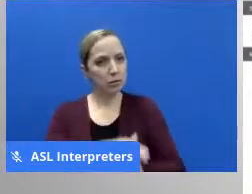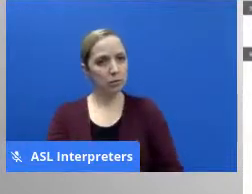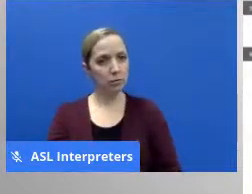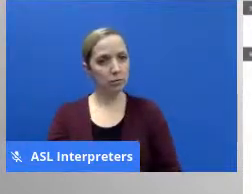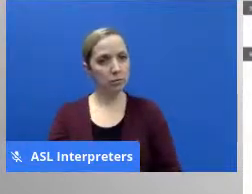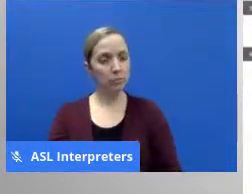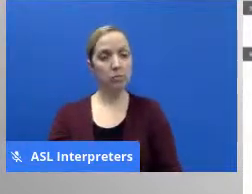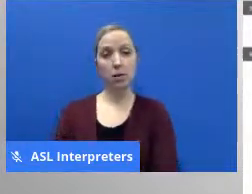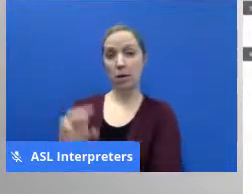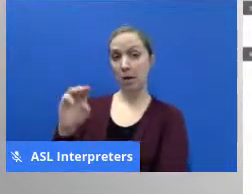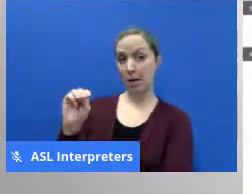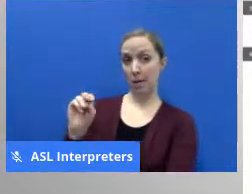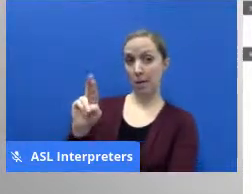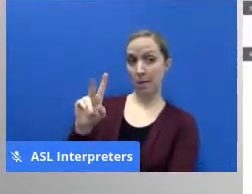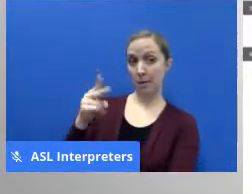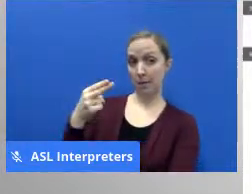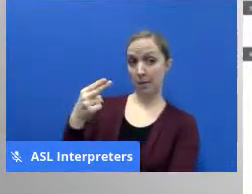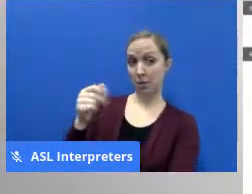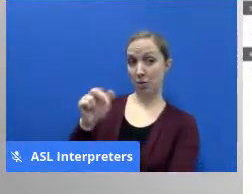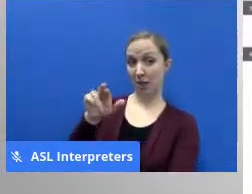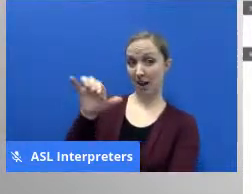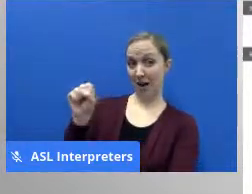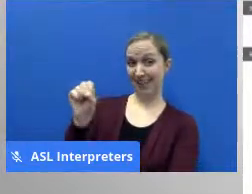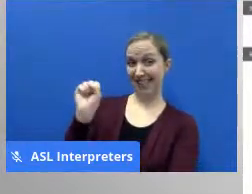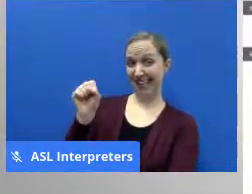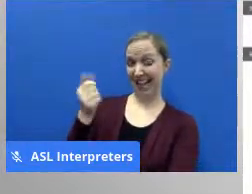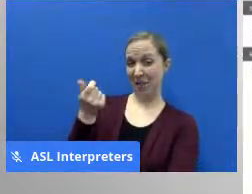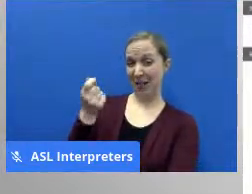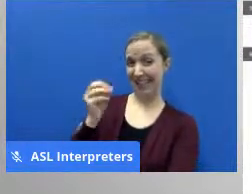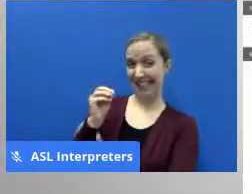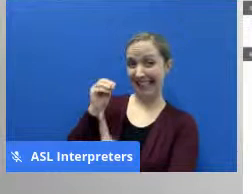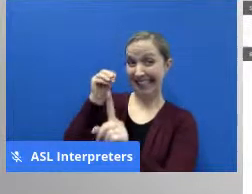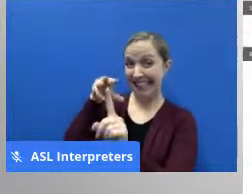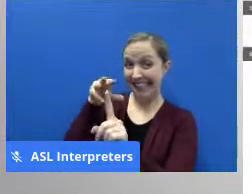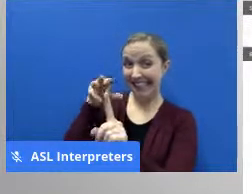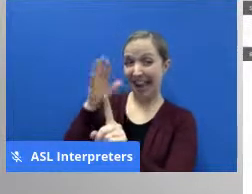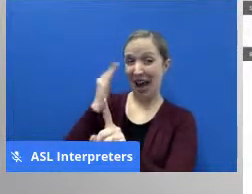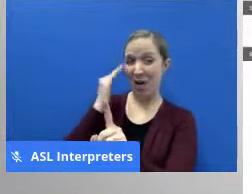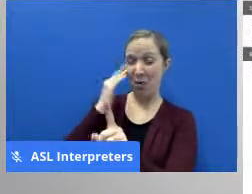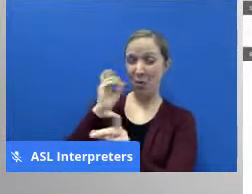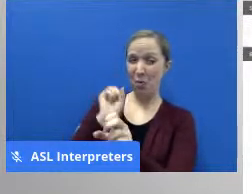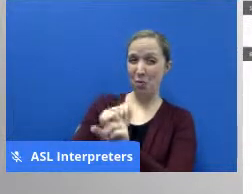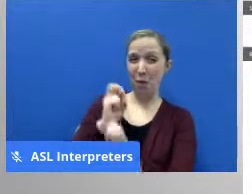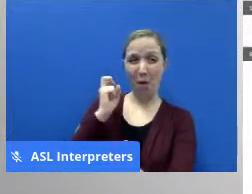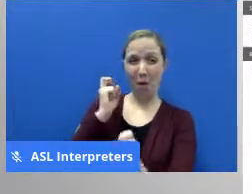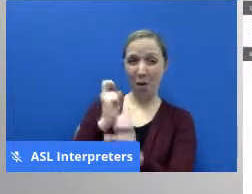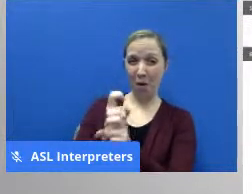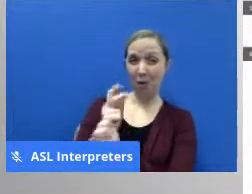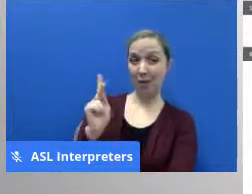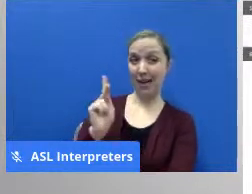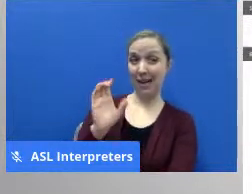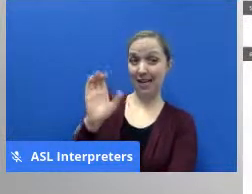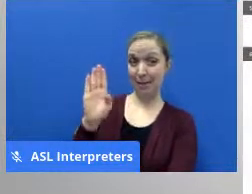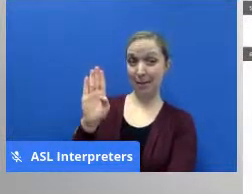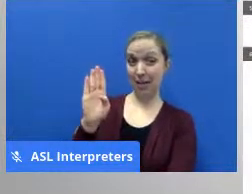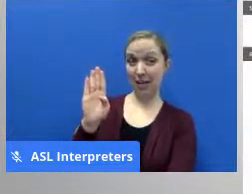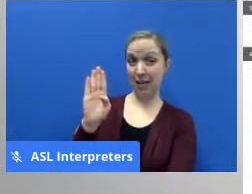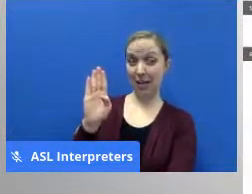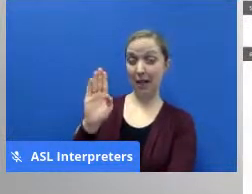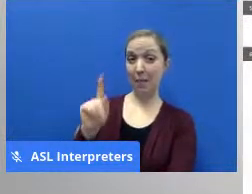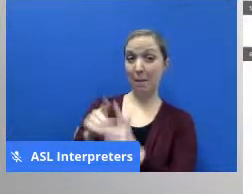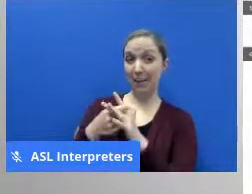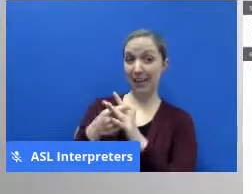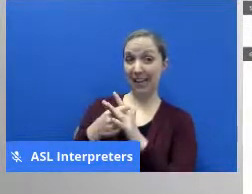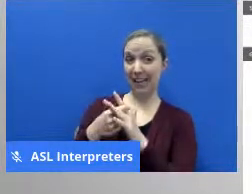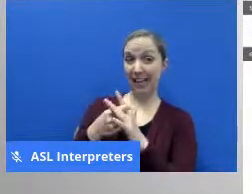Mr. Harris, can I put you on the spot, and perhaps, I know you worked very hard on KCB earlier this year, and this is kind of your bailiwick,